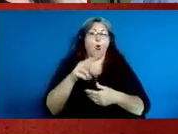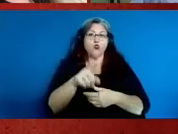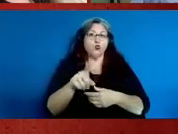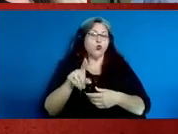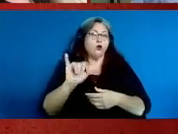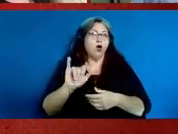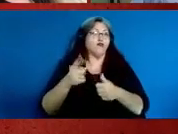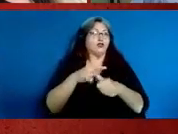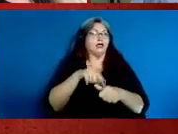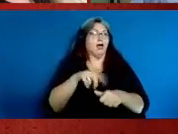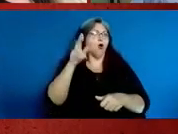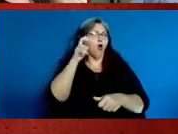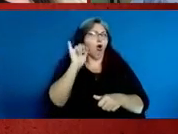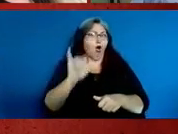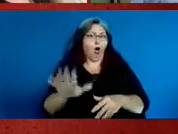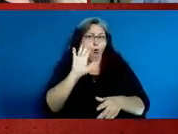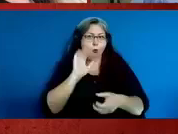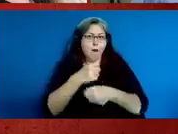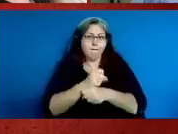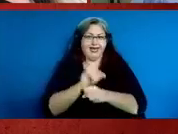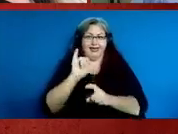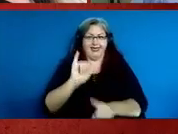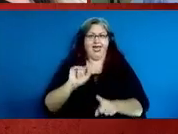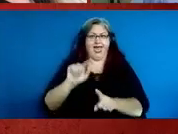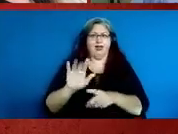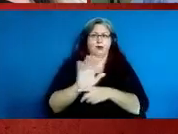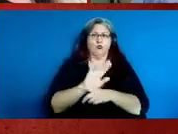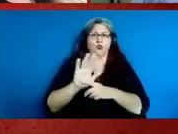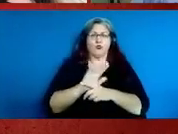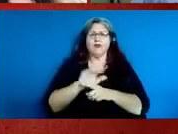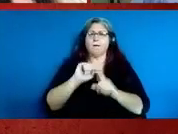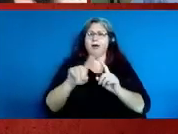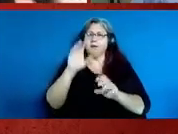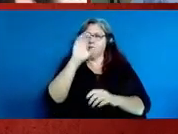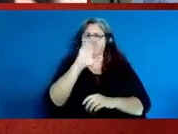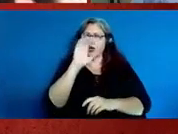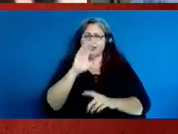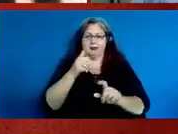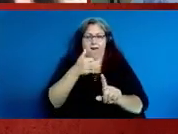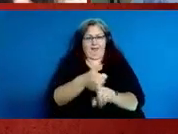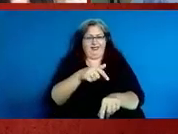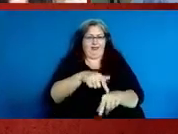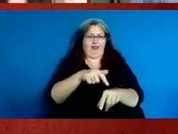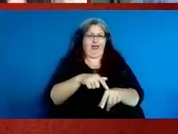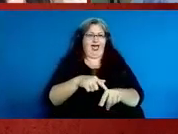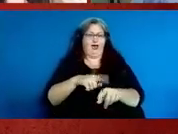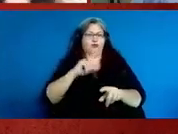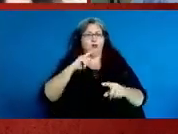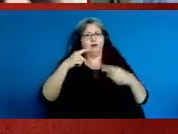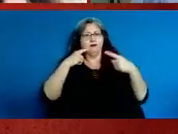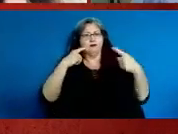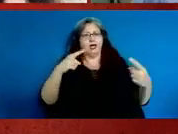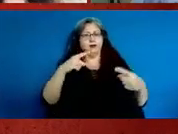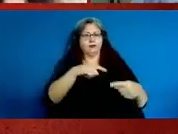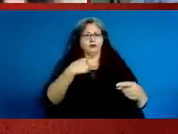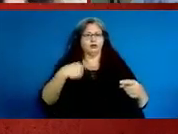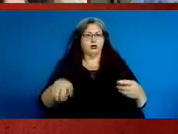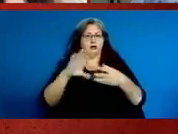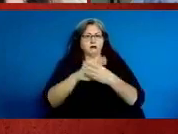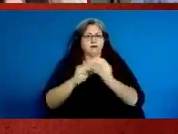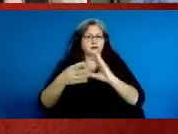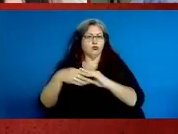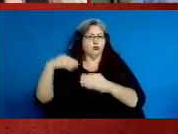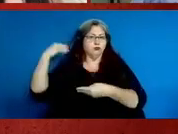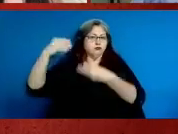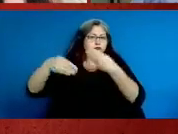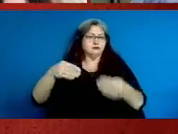that they were making this animated feature based on this timeless folklore, the Chinese folklore? Yeah, well, like